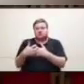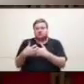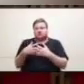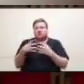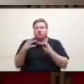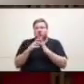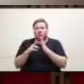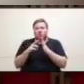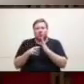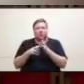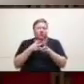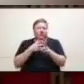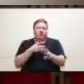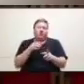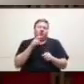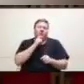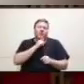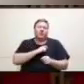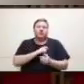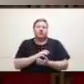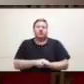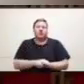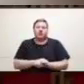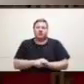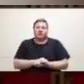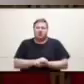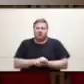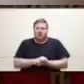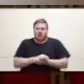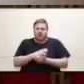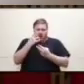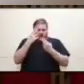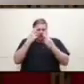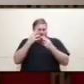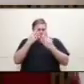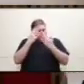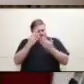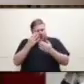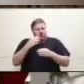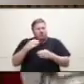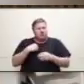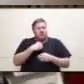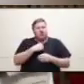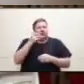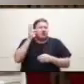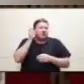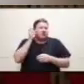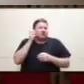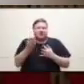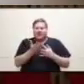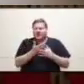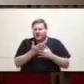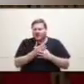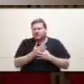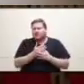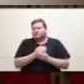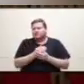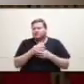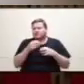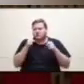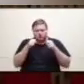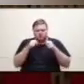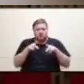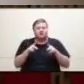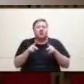regulations. And then what I heard from the Honorable Member about the cases, the what, let me give an opportunity,